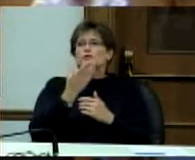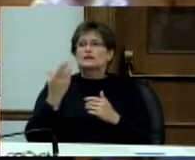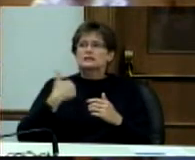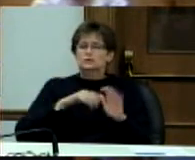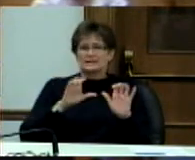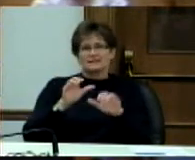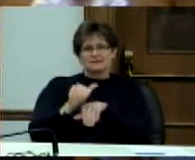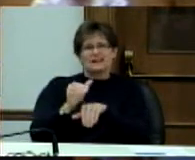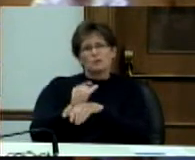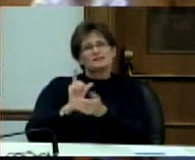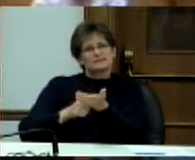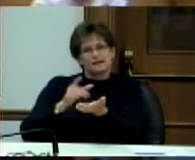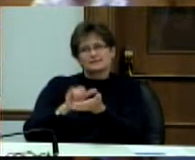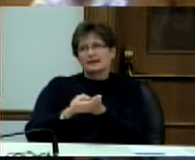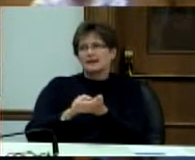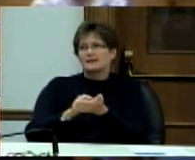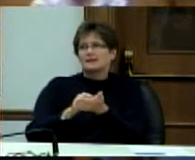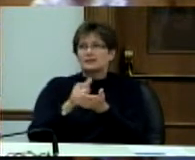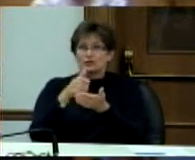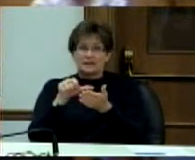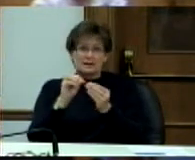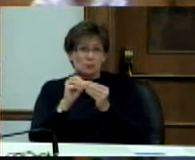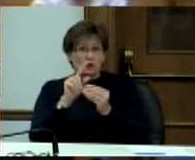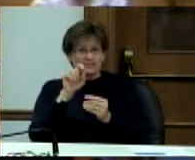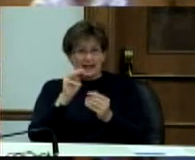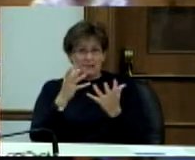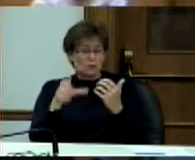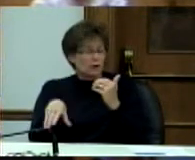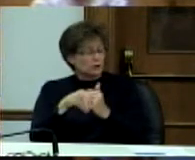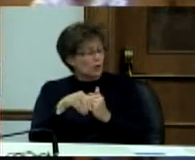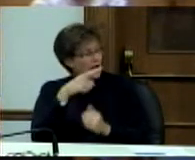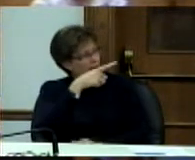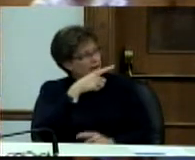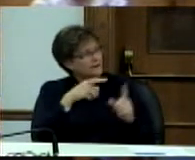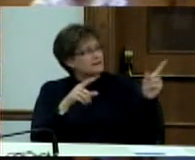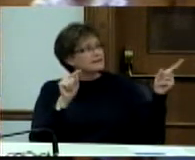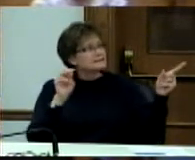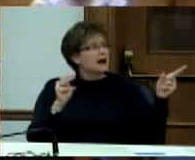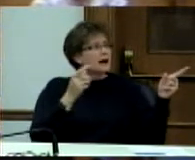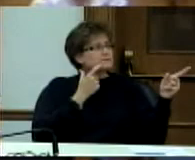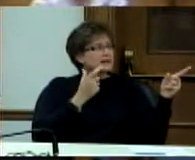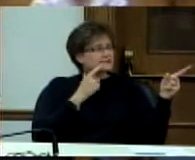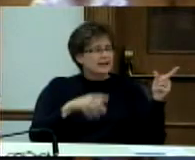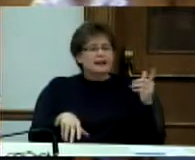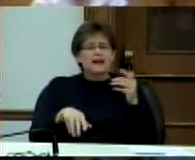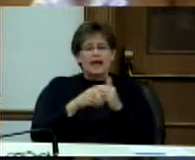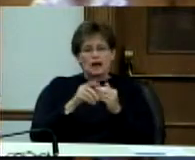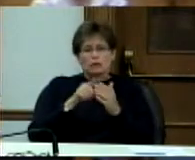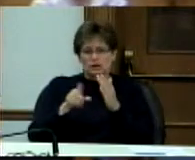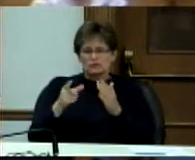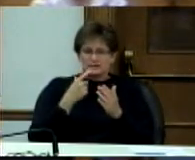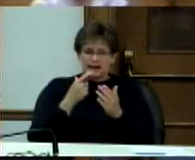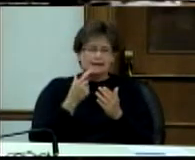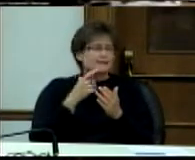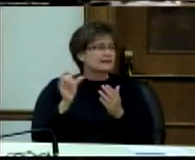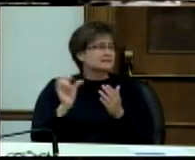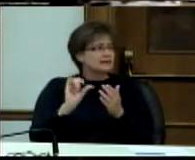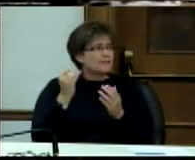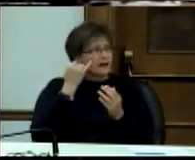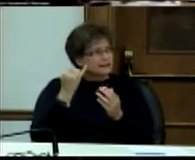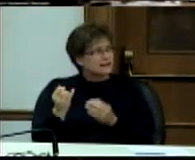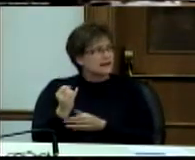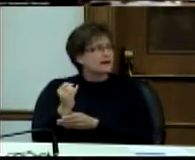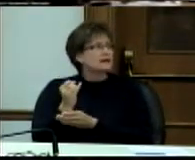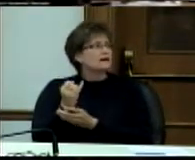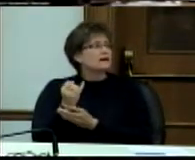probably the two things that we did this evening. Is there anything you wanted to say, Tom? I think that covers most of it, Well, though. just to echo what you said, Margaret, or Ms.